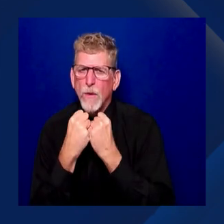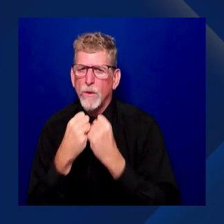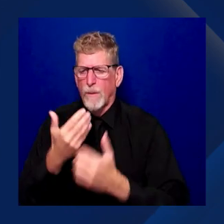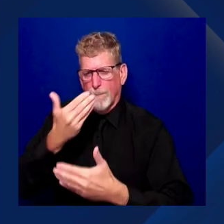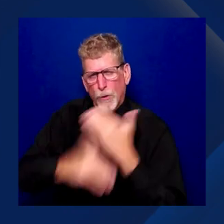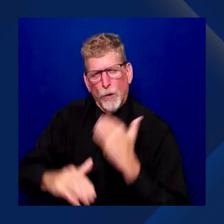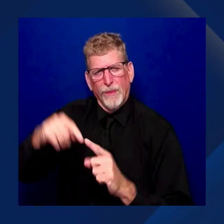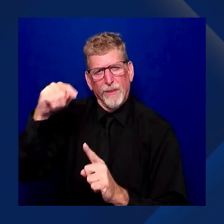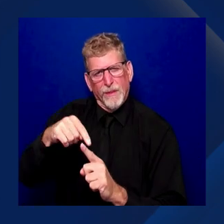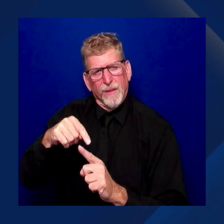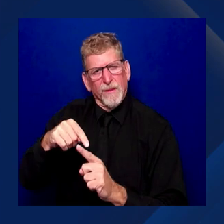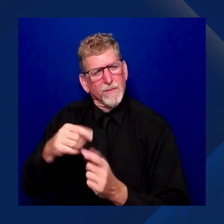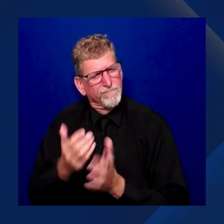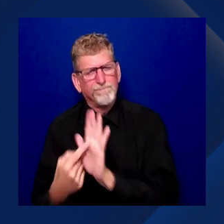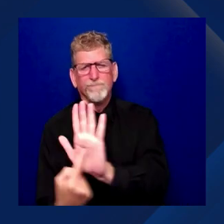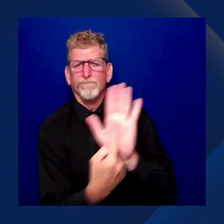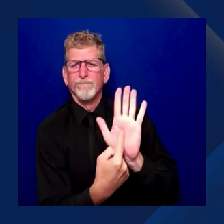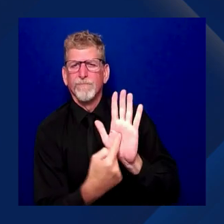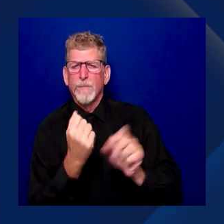that every mother counts.